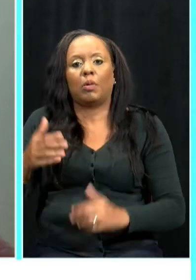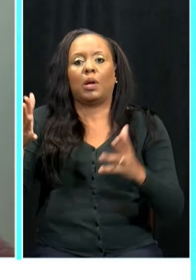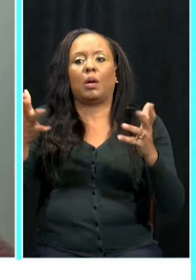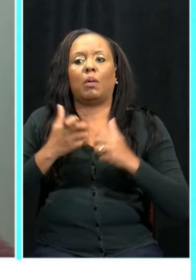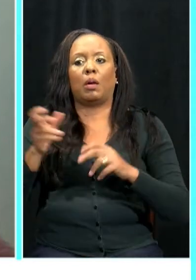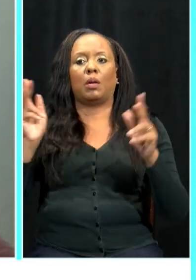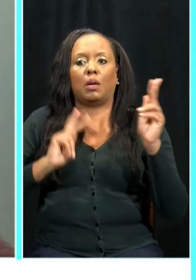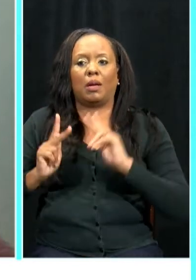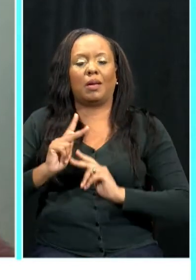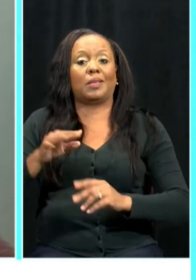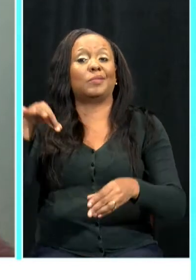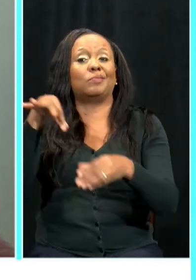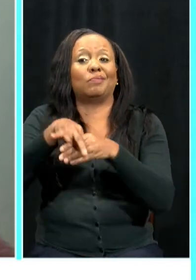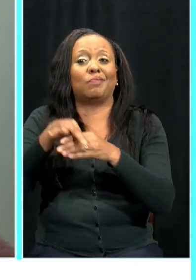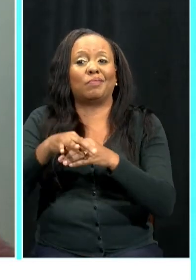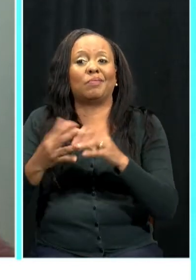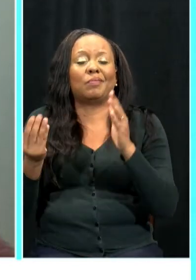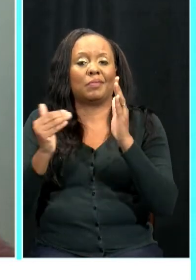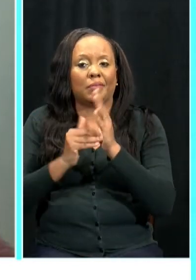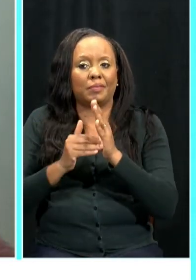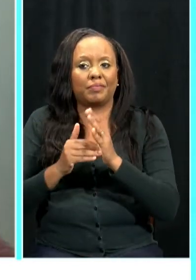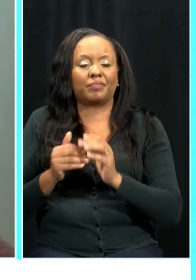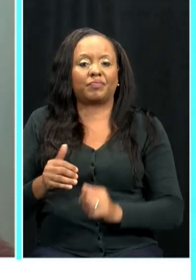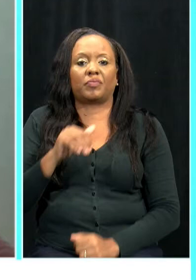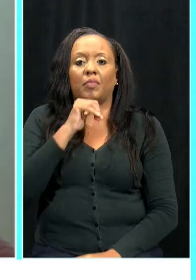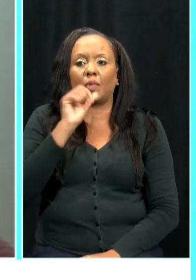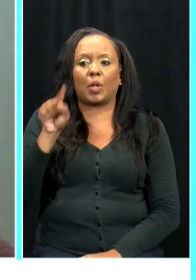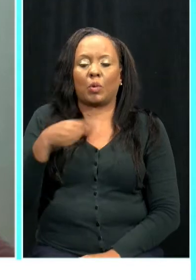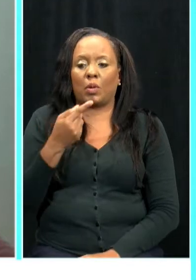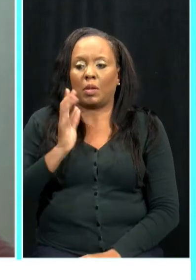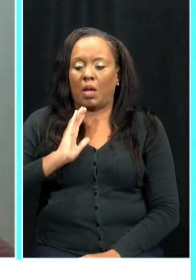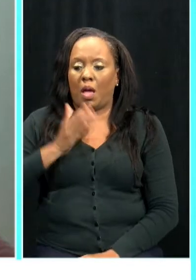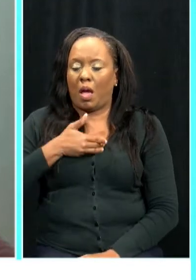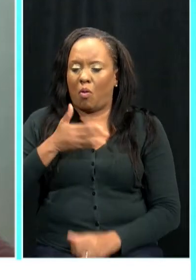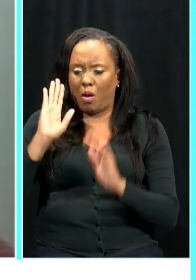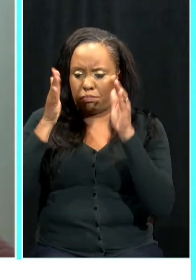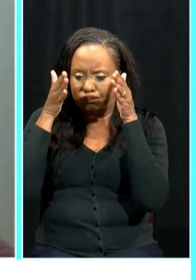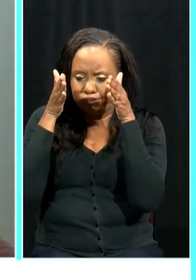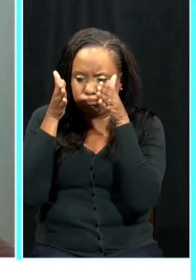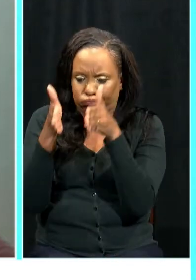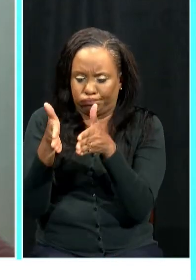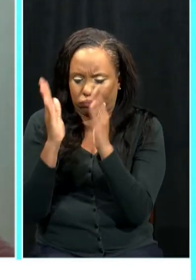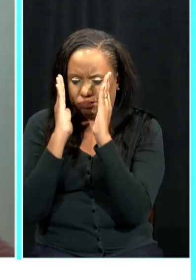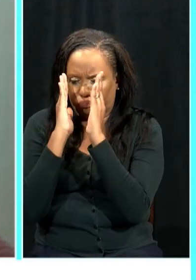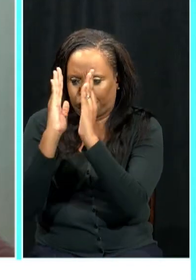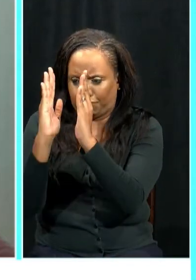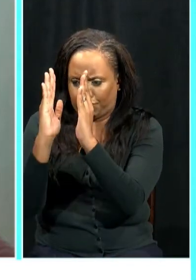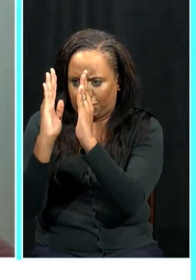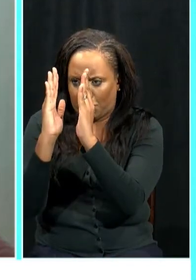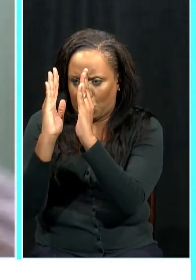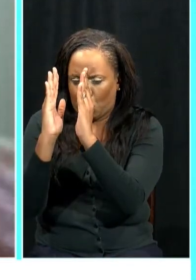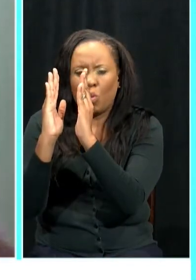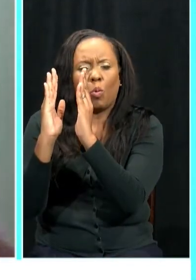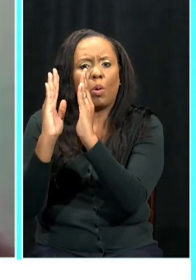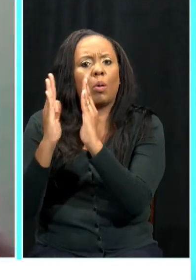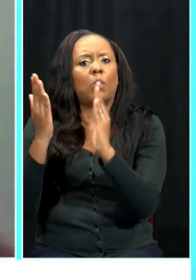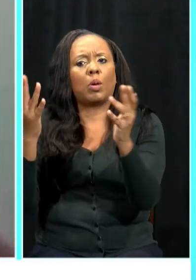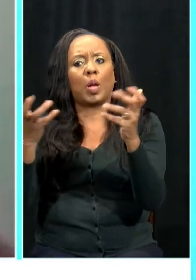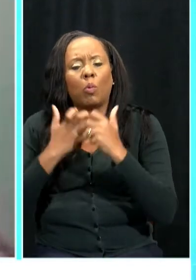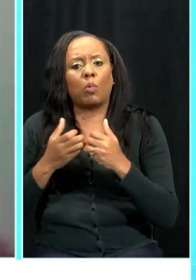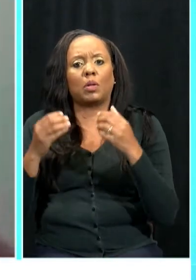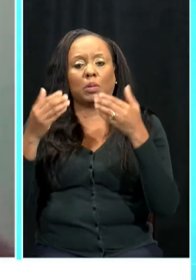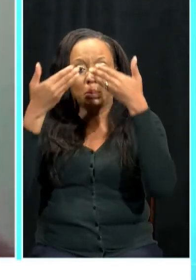people because we are not just looking at our narrow political party interests. We are looking at a